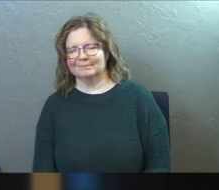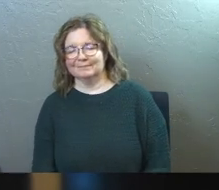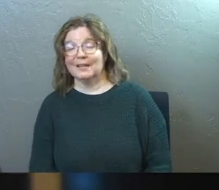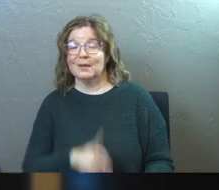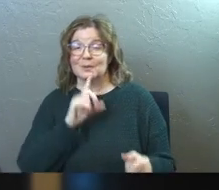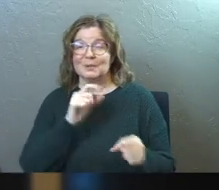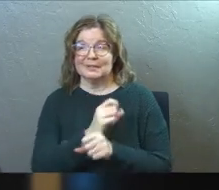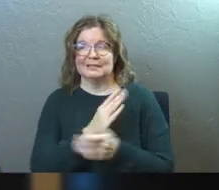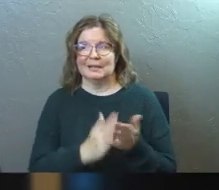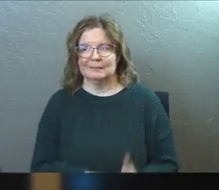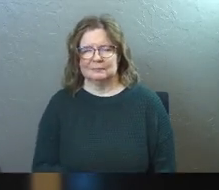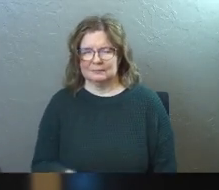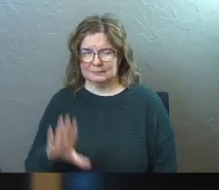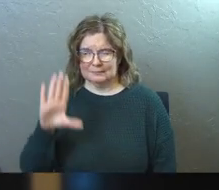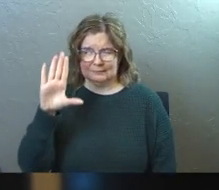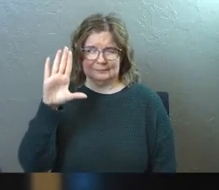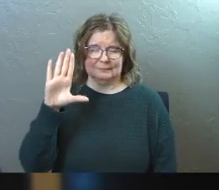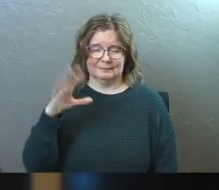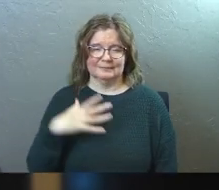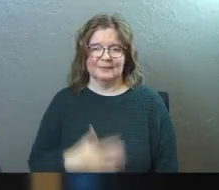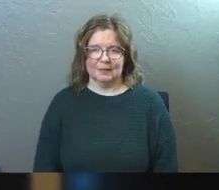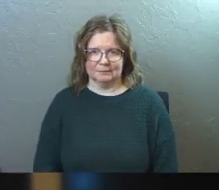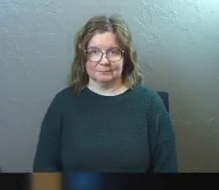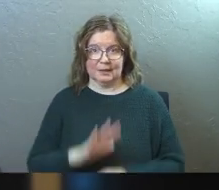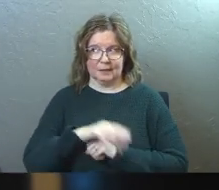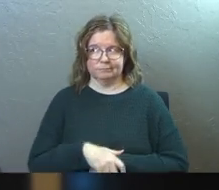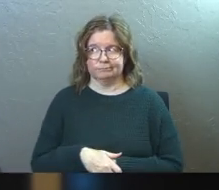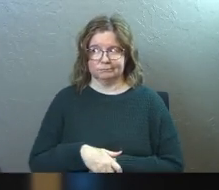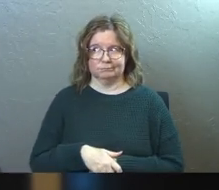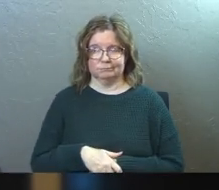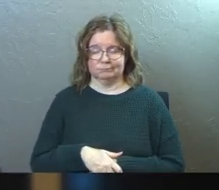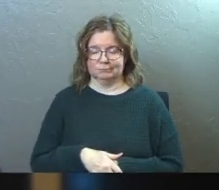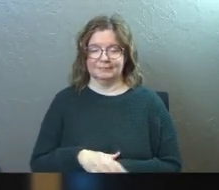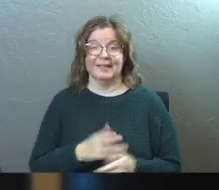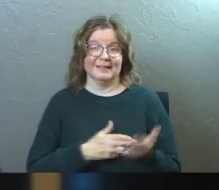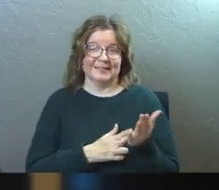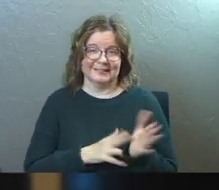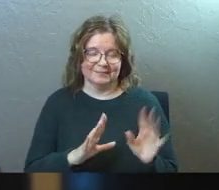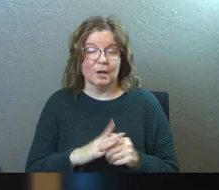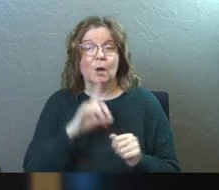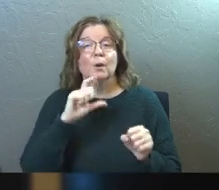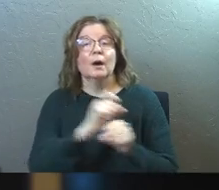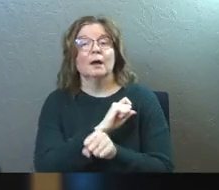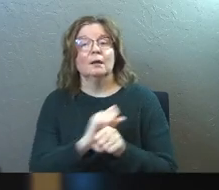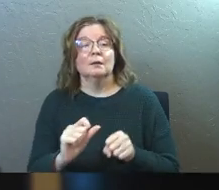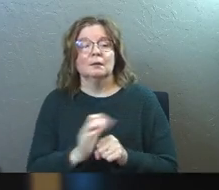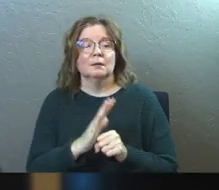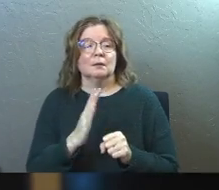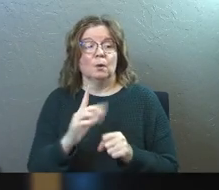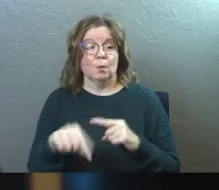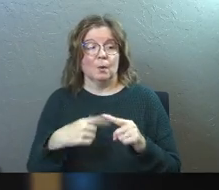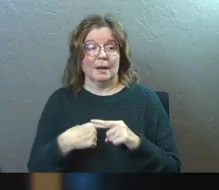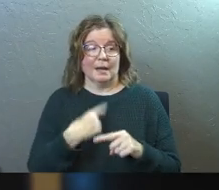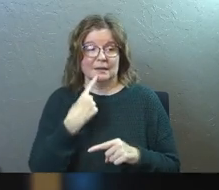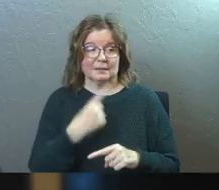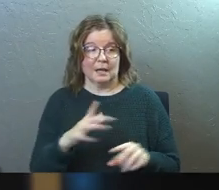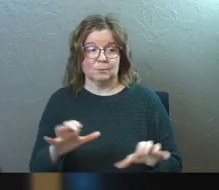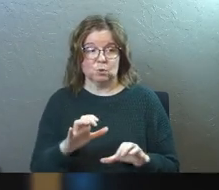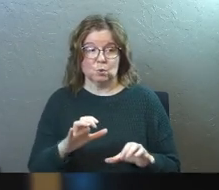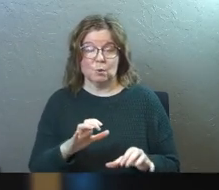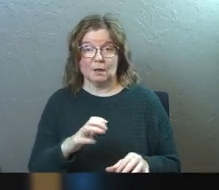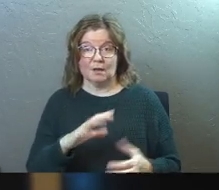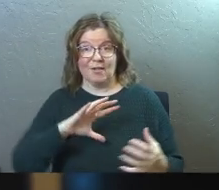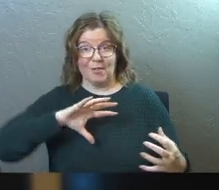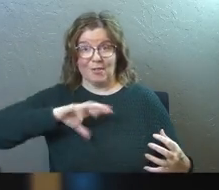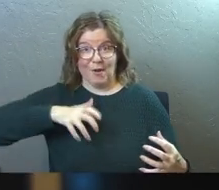let's be real. And some of y'all are, yeah, and the hands down is probably the most honest thing I've ever seen because, yeah. The reality is when I say I'm doing